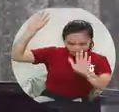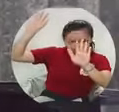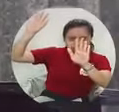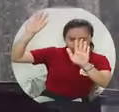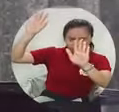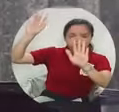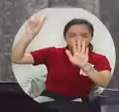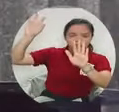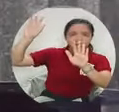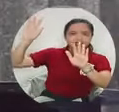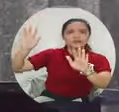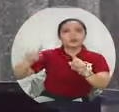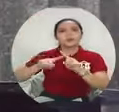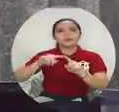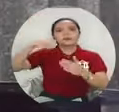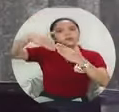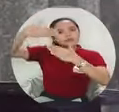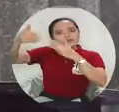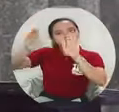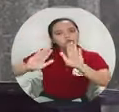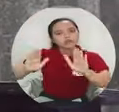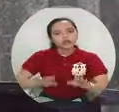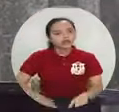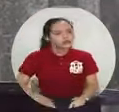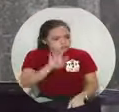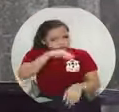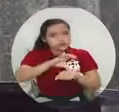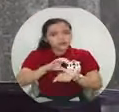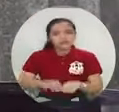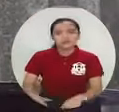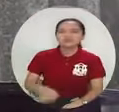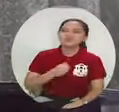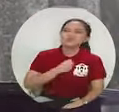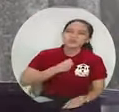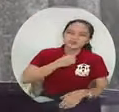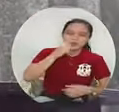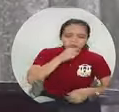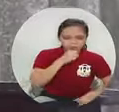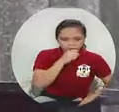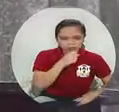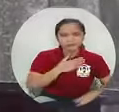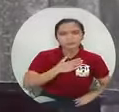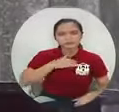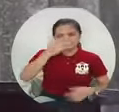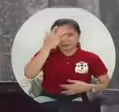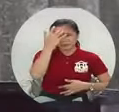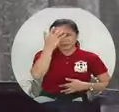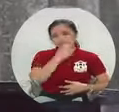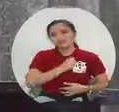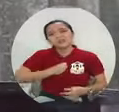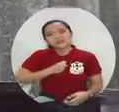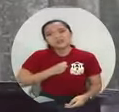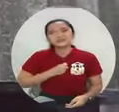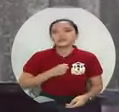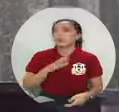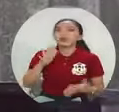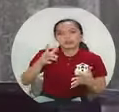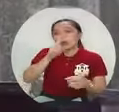something. Commitment is defined as a promise to be loyal to something or to